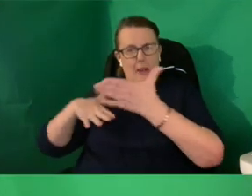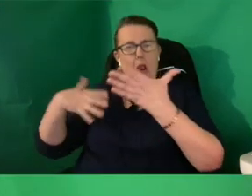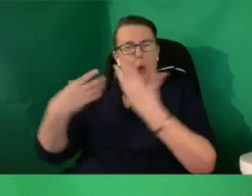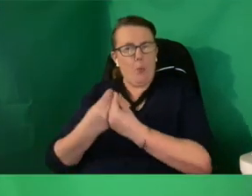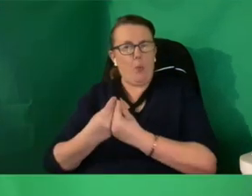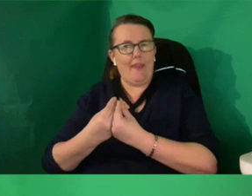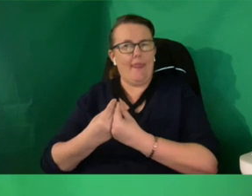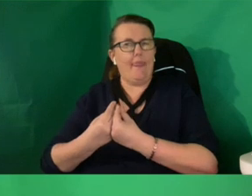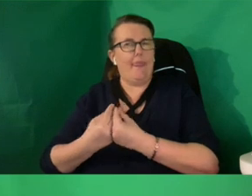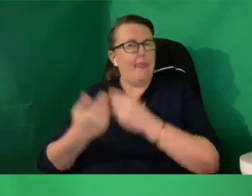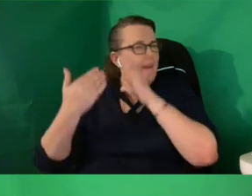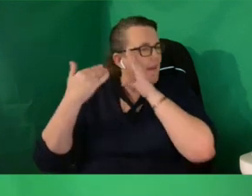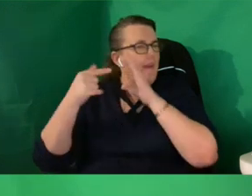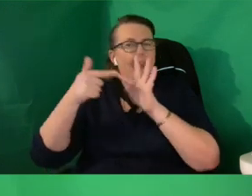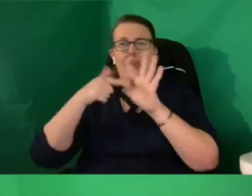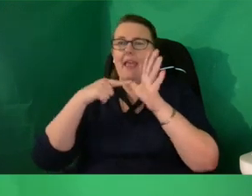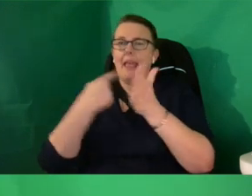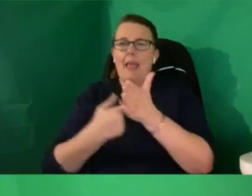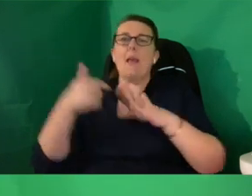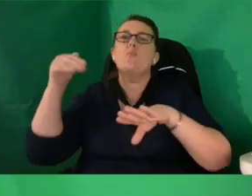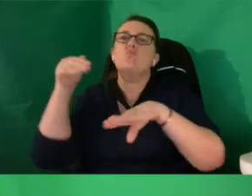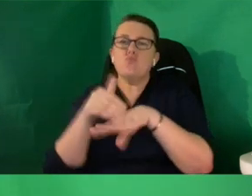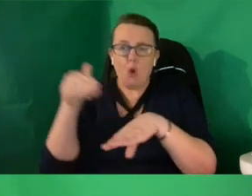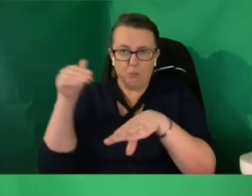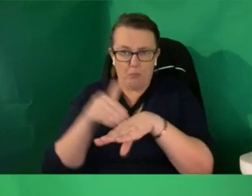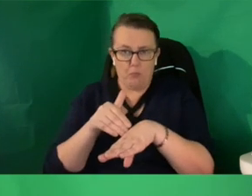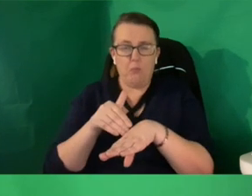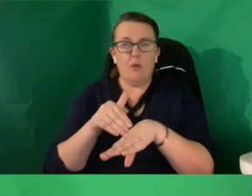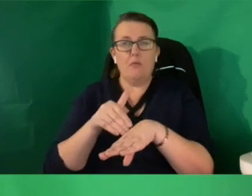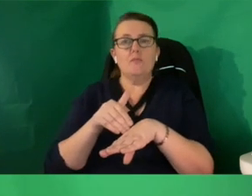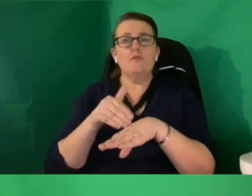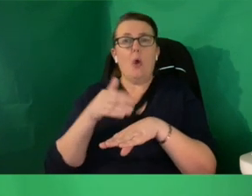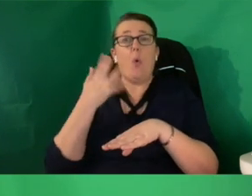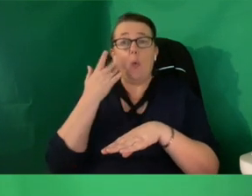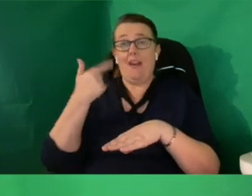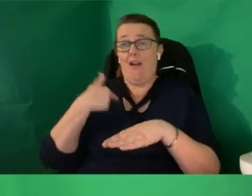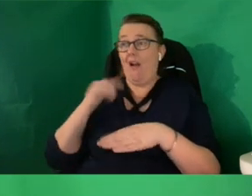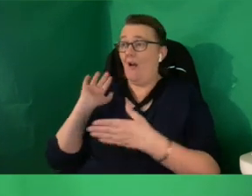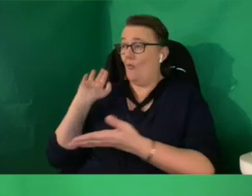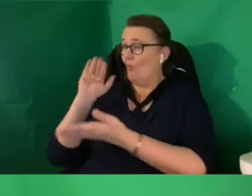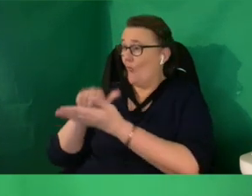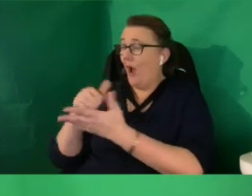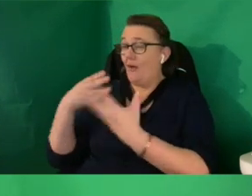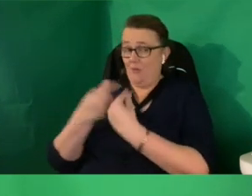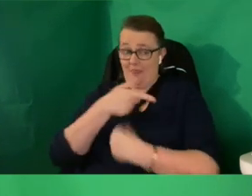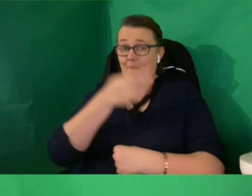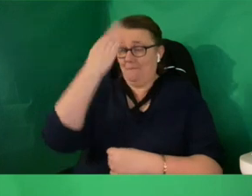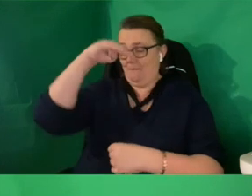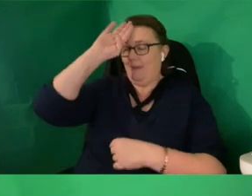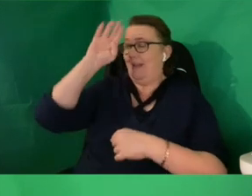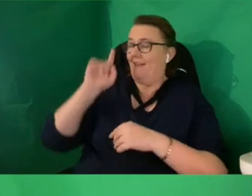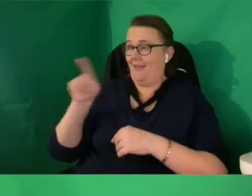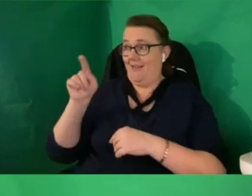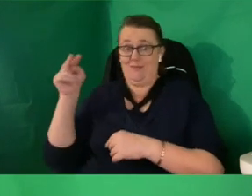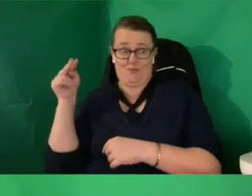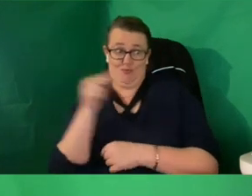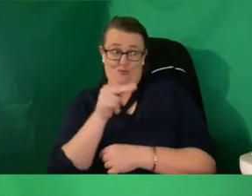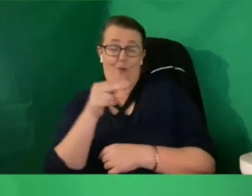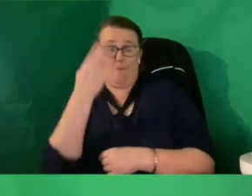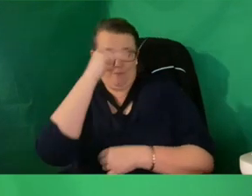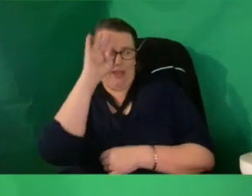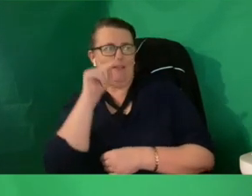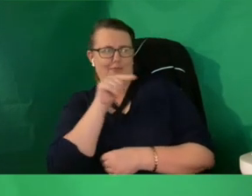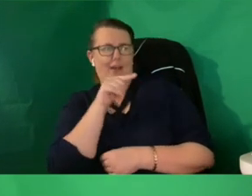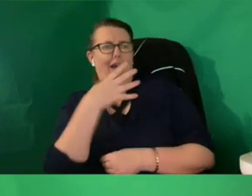a medical background and will focus on the problem that you present with. So when we presented there, he saw our daughter who was